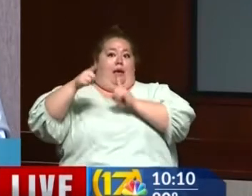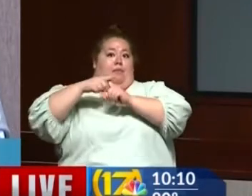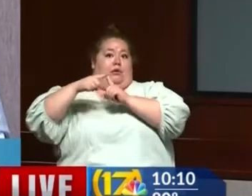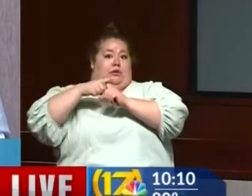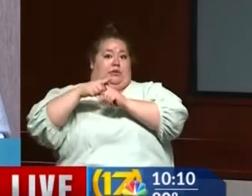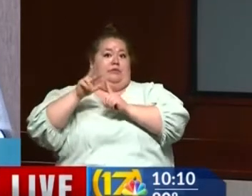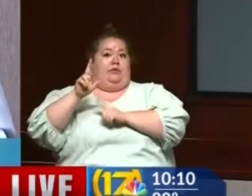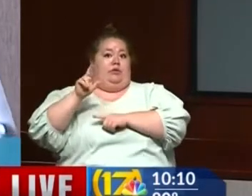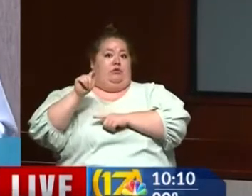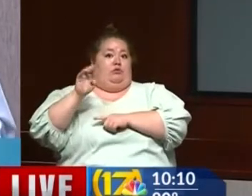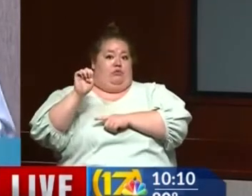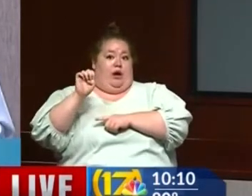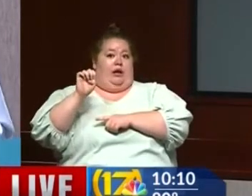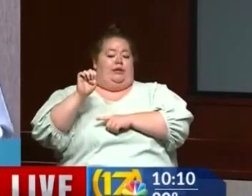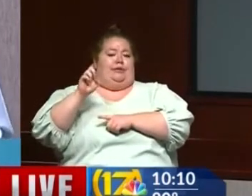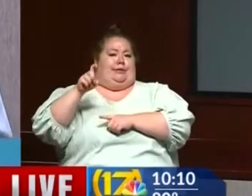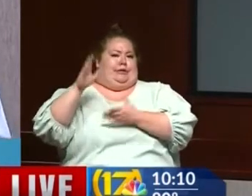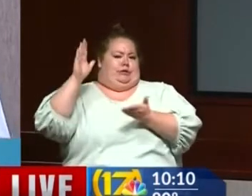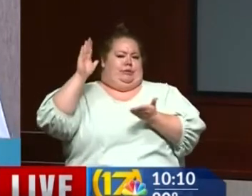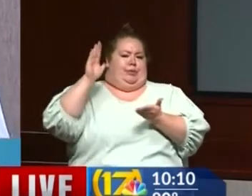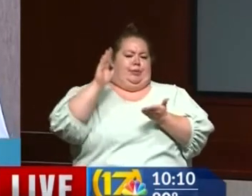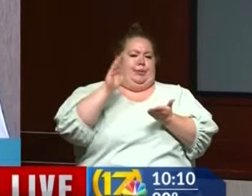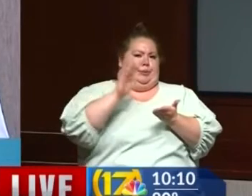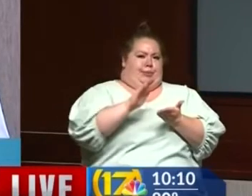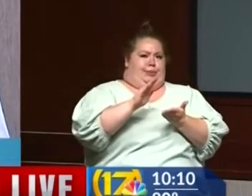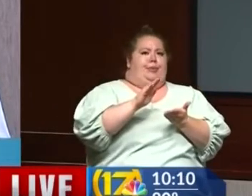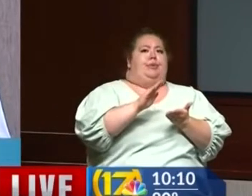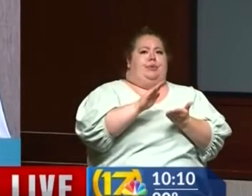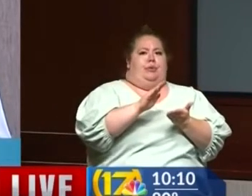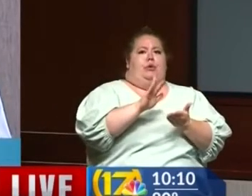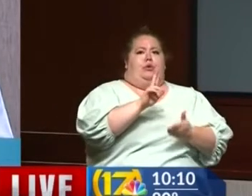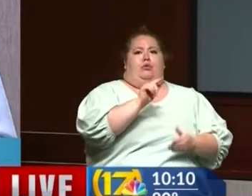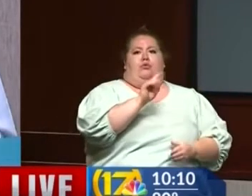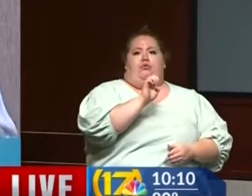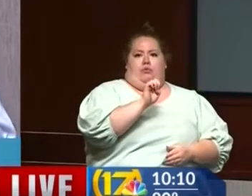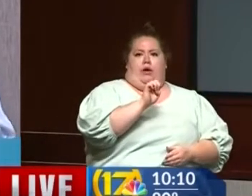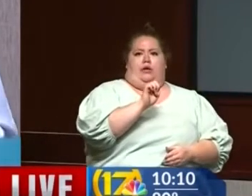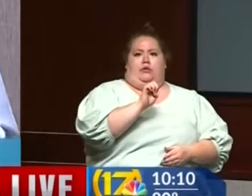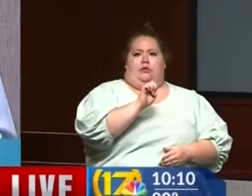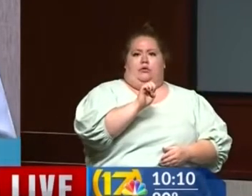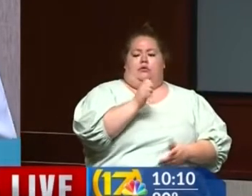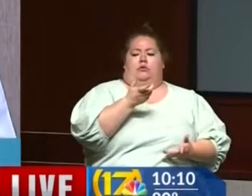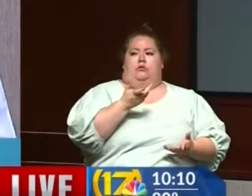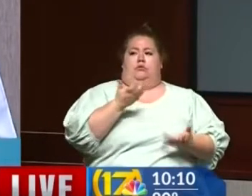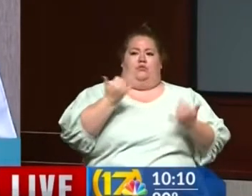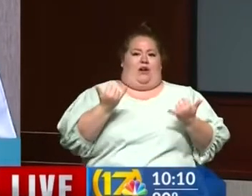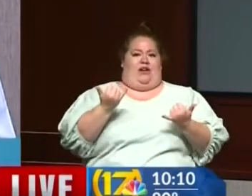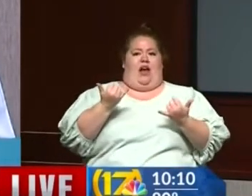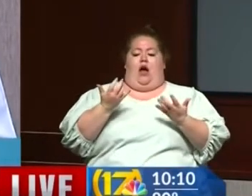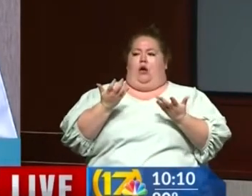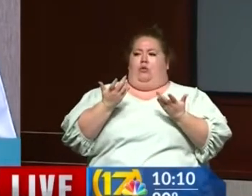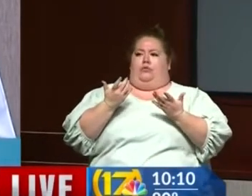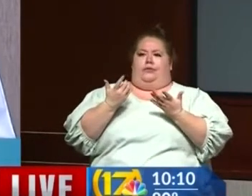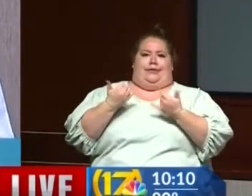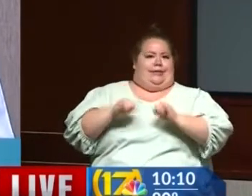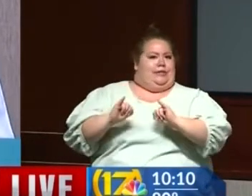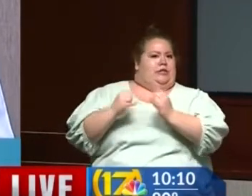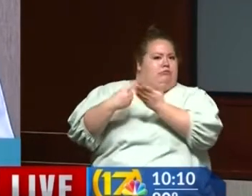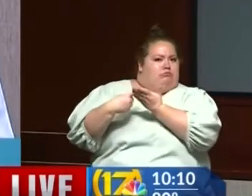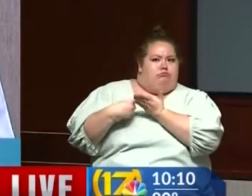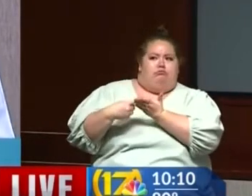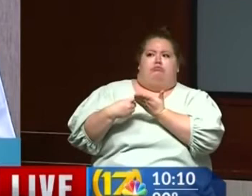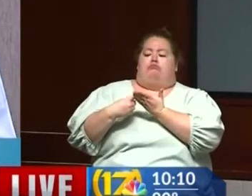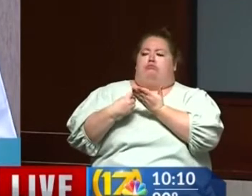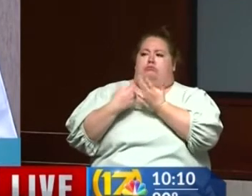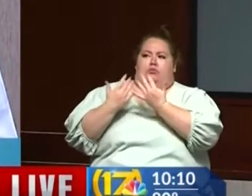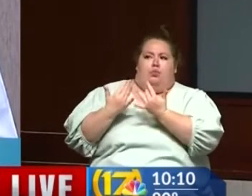some census tracts and bring that rate down. This is still in draft form. They have not released the document publicly